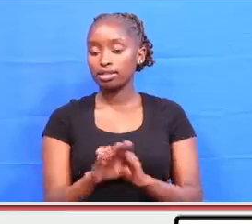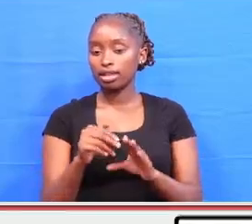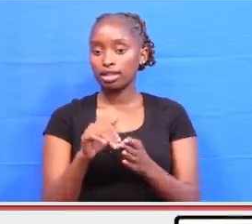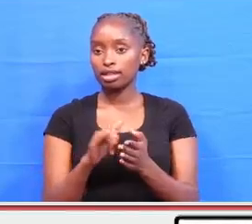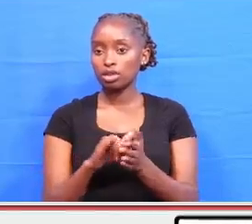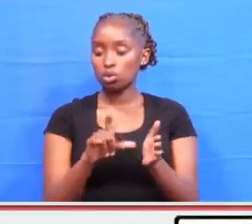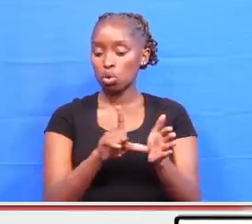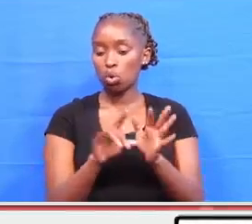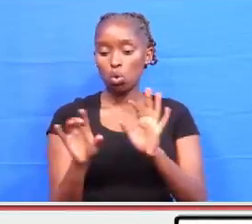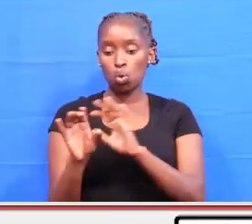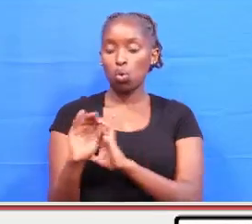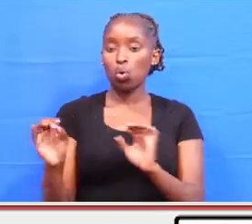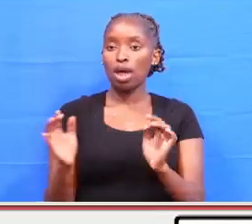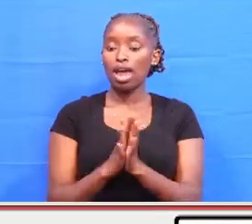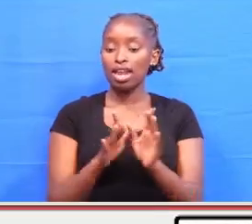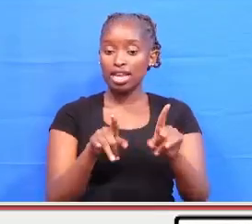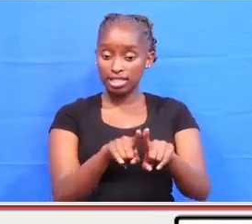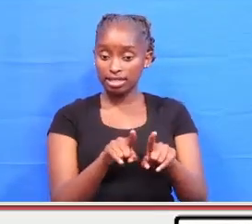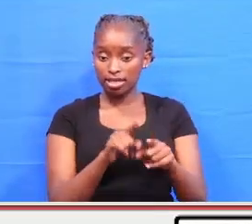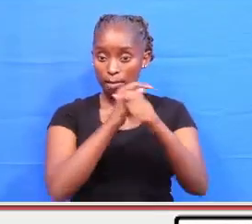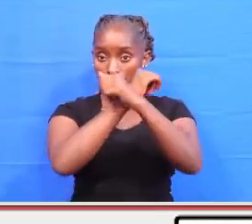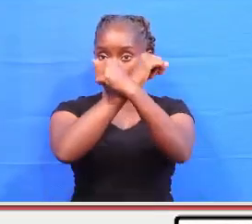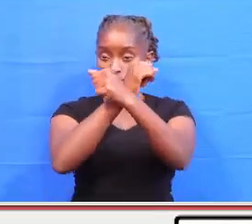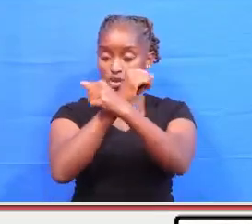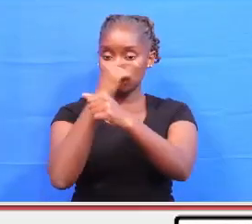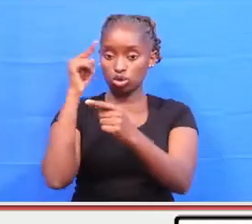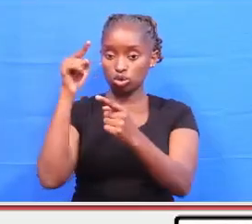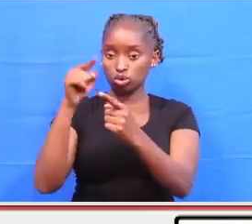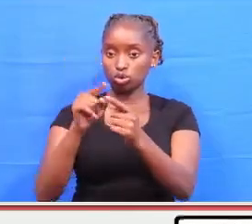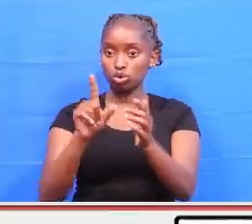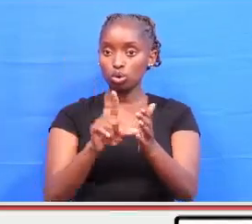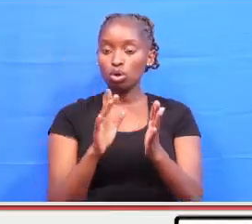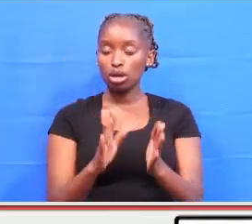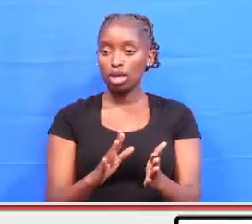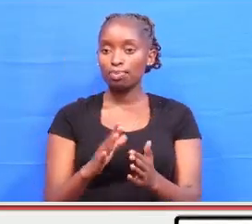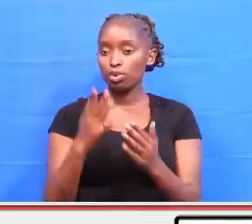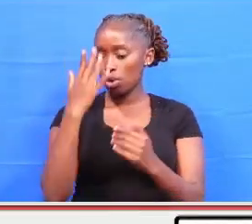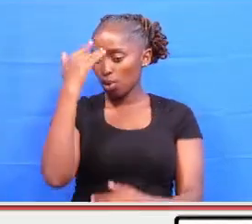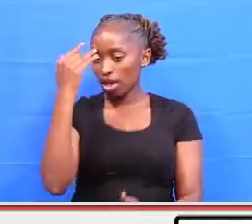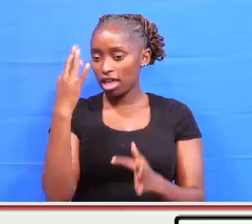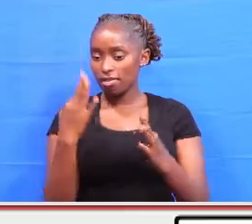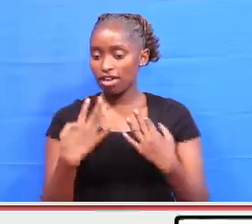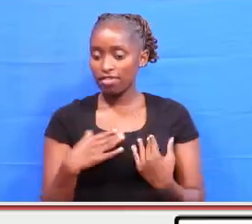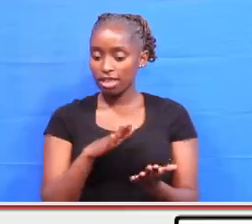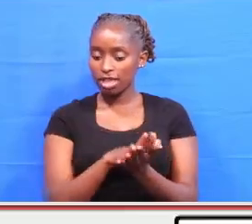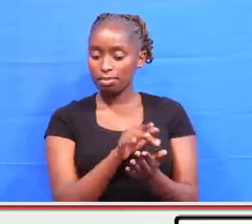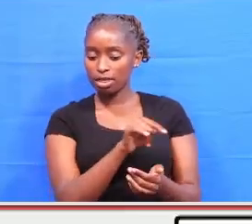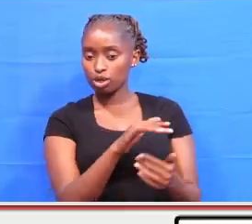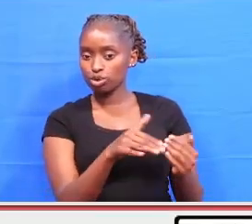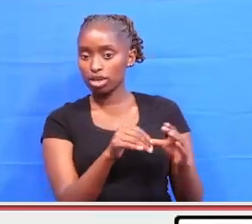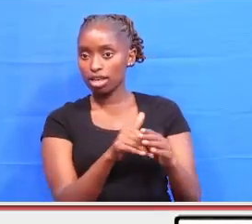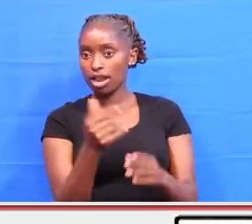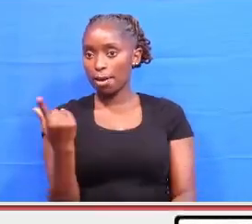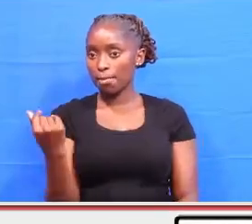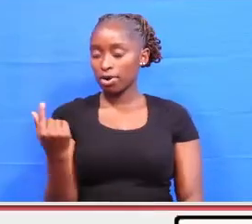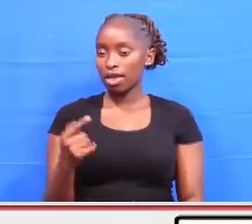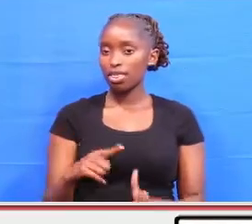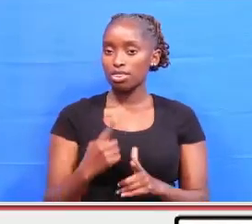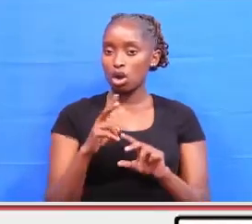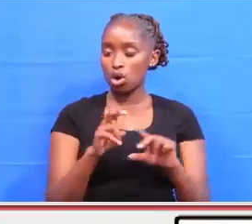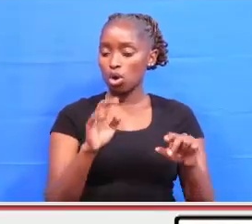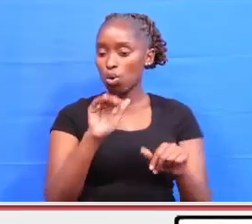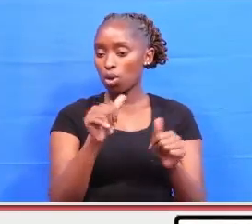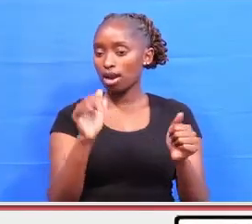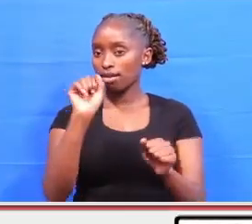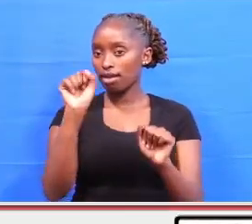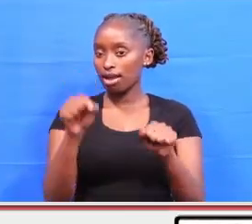Right. And it's also a protection to the lender because if you keep losing your money, you'll soon close. Nobody wants to